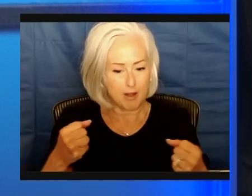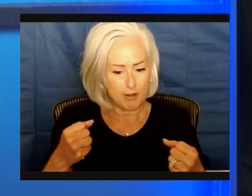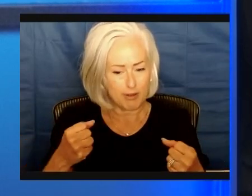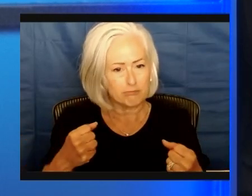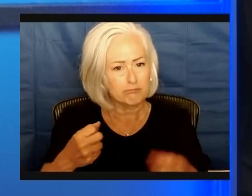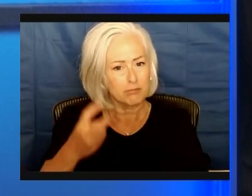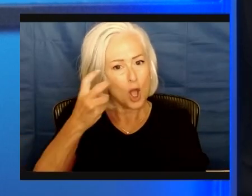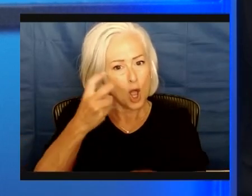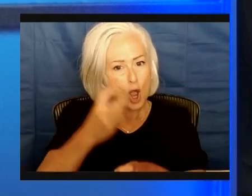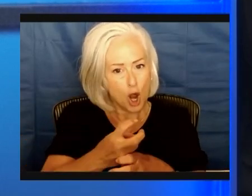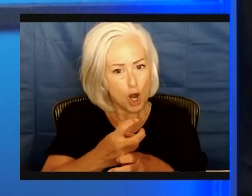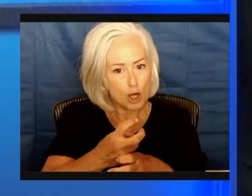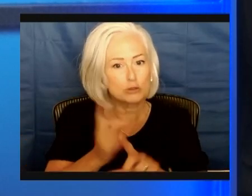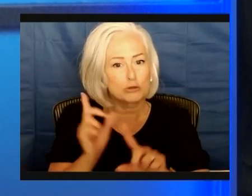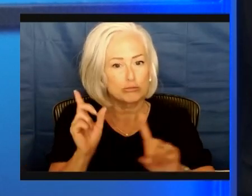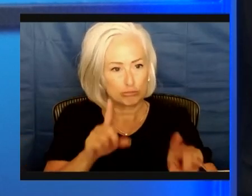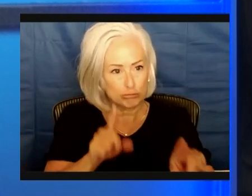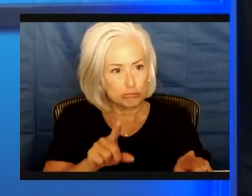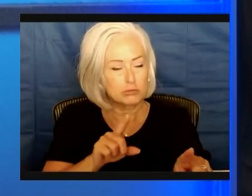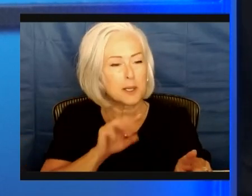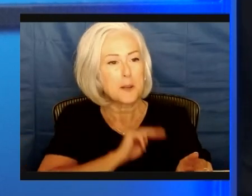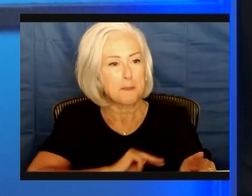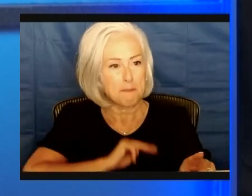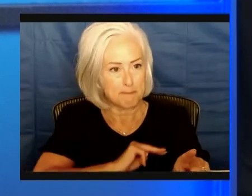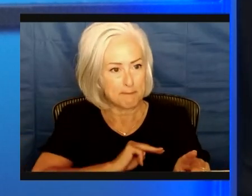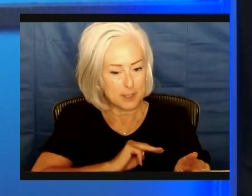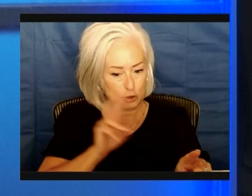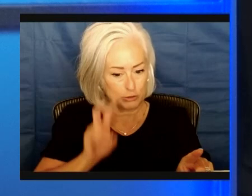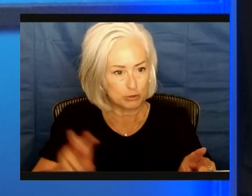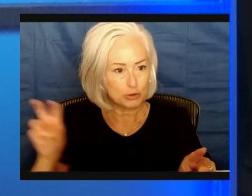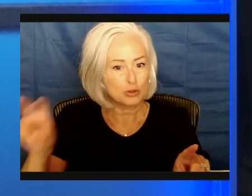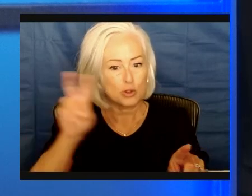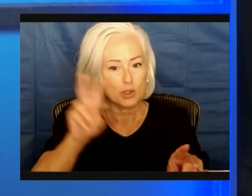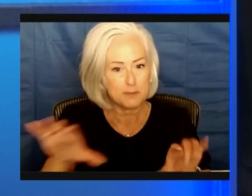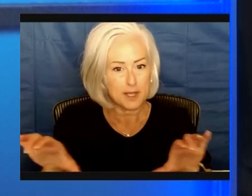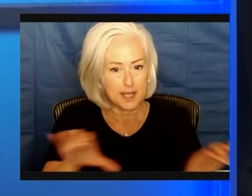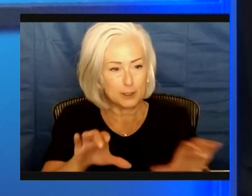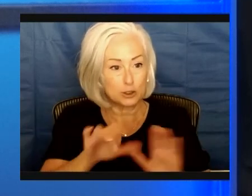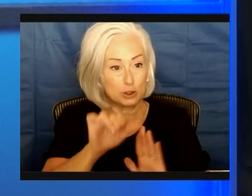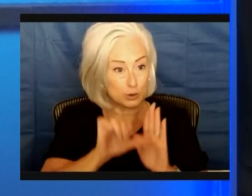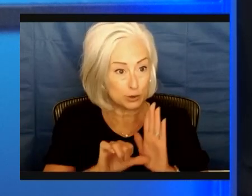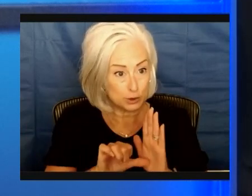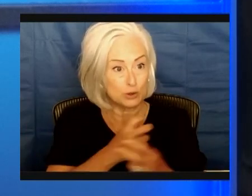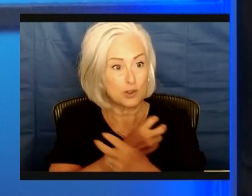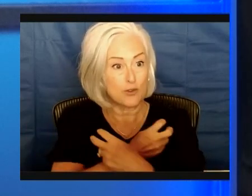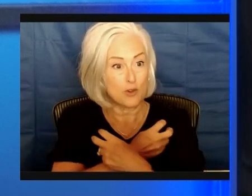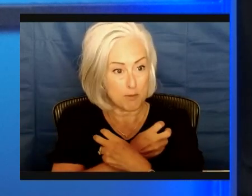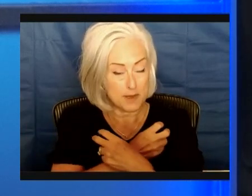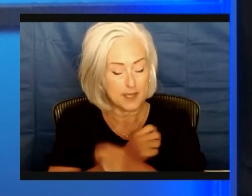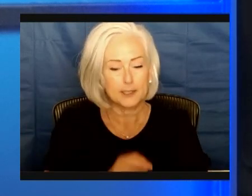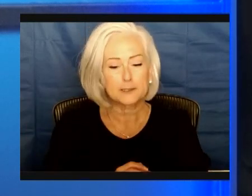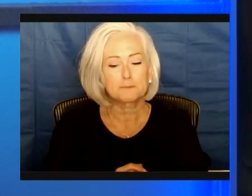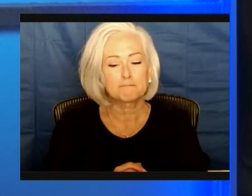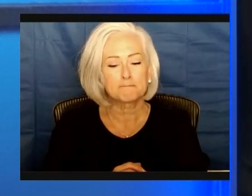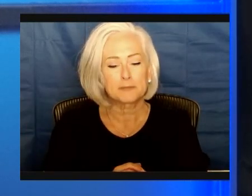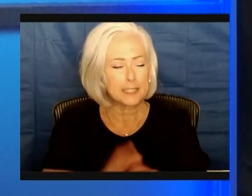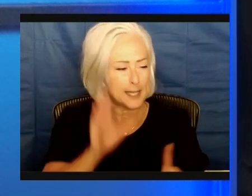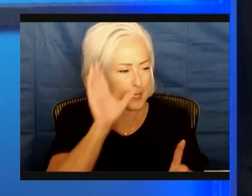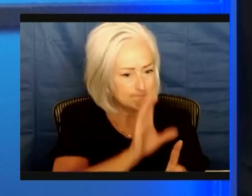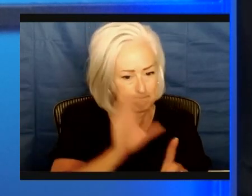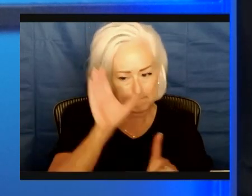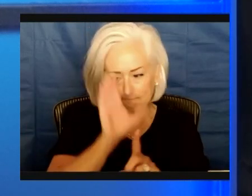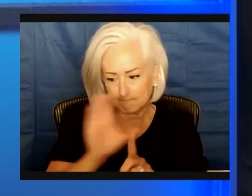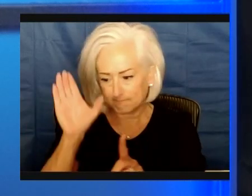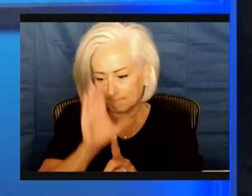trauma surgery. And then from there, just searching, I developed a relationship with